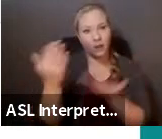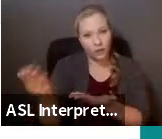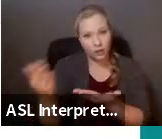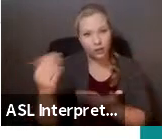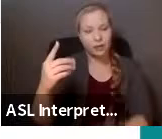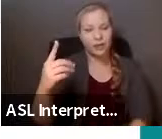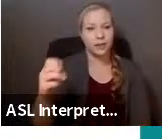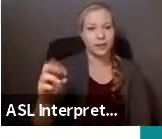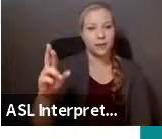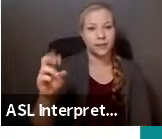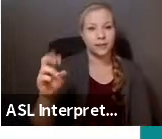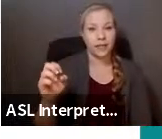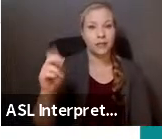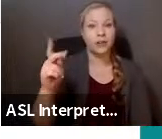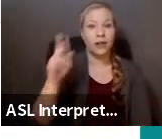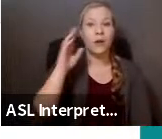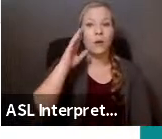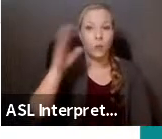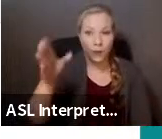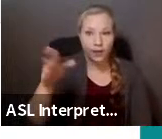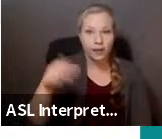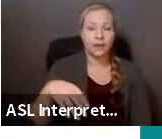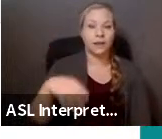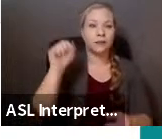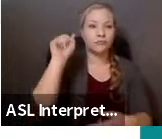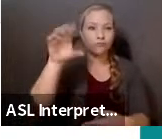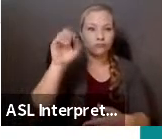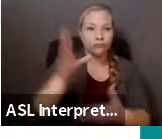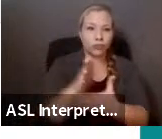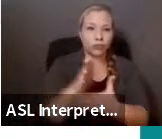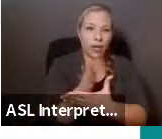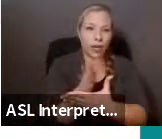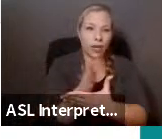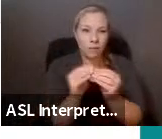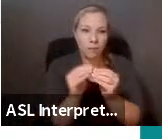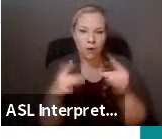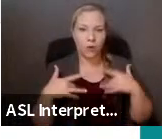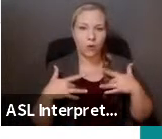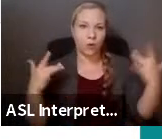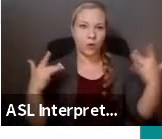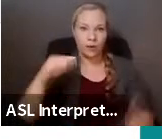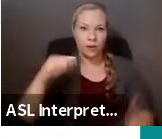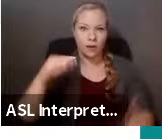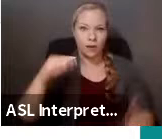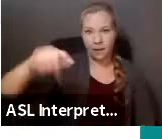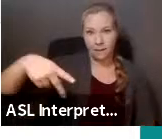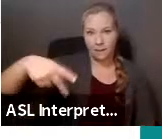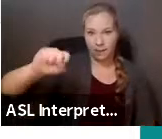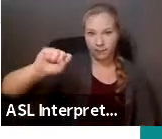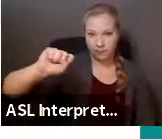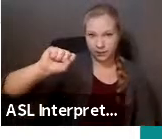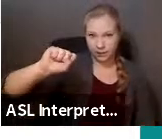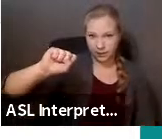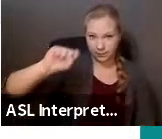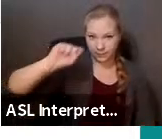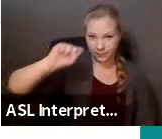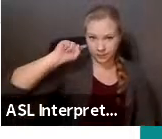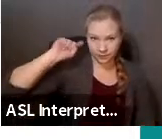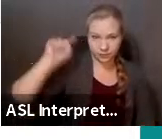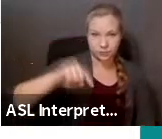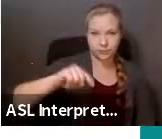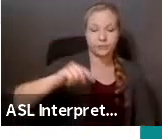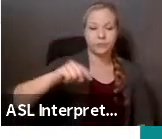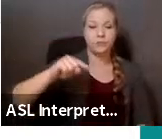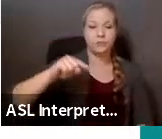dive into these maps. And if you could maybe just let him kind of explain the map